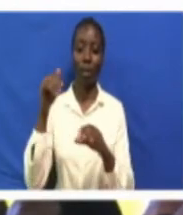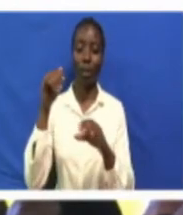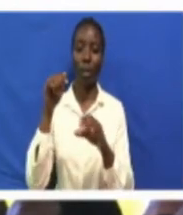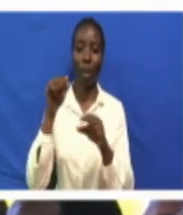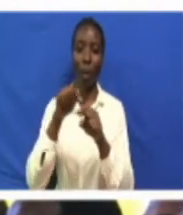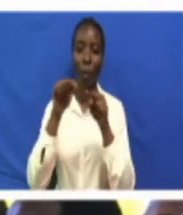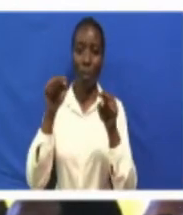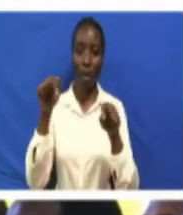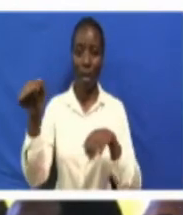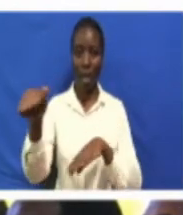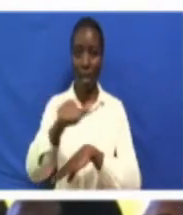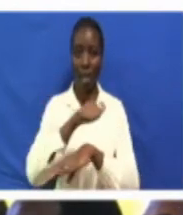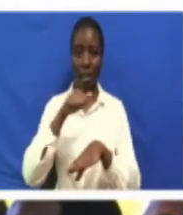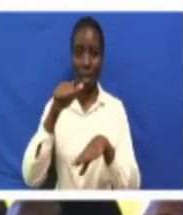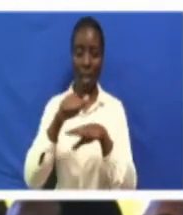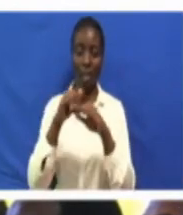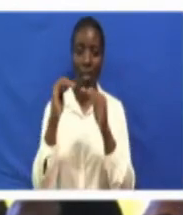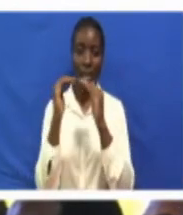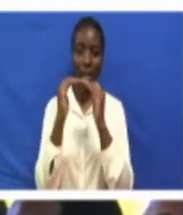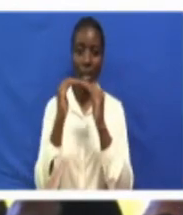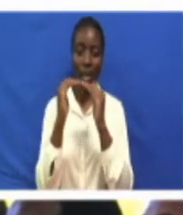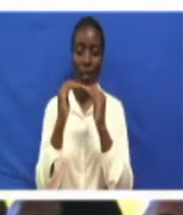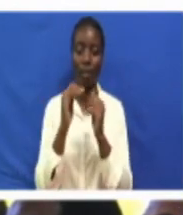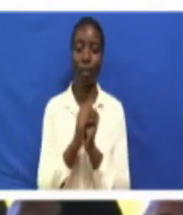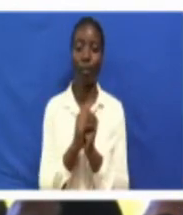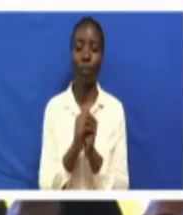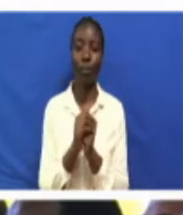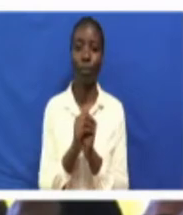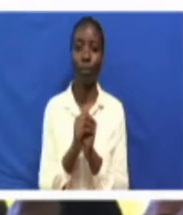broader ecclesiastical community